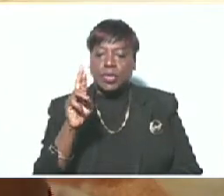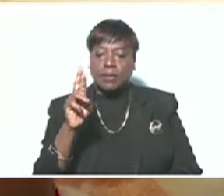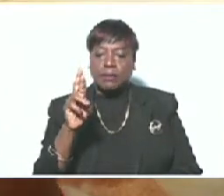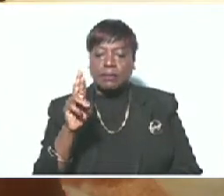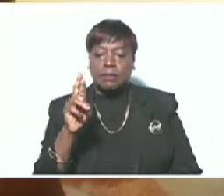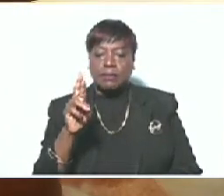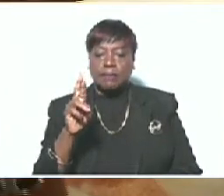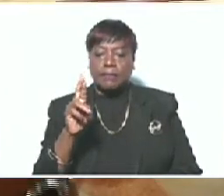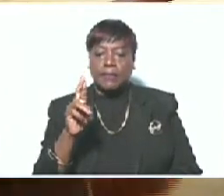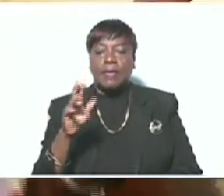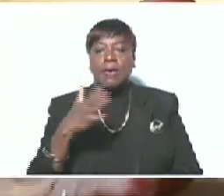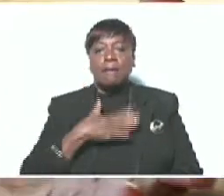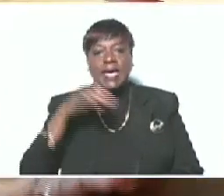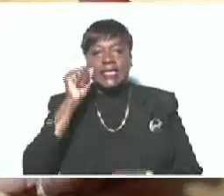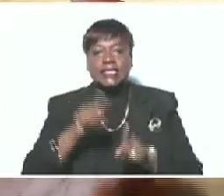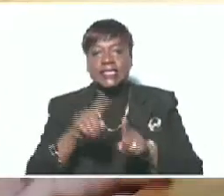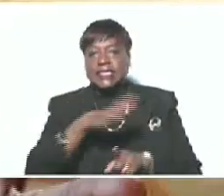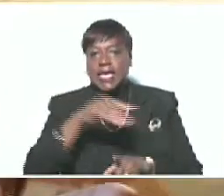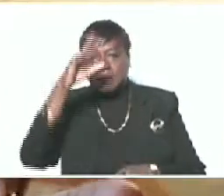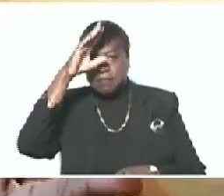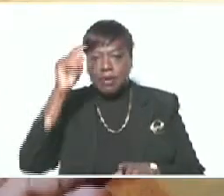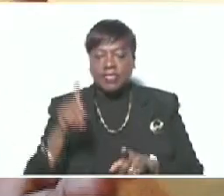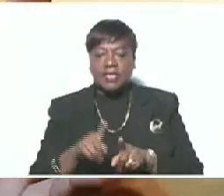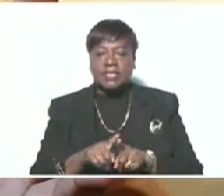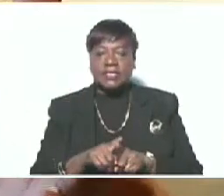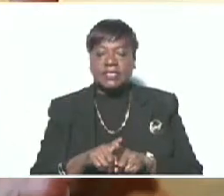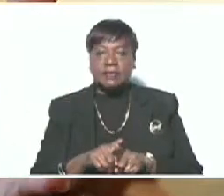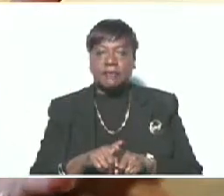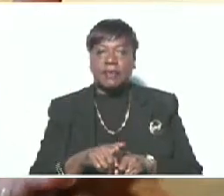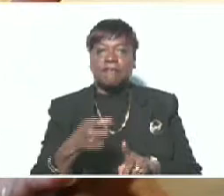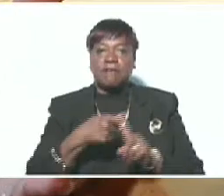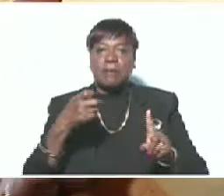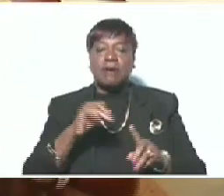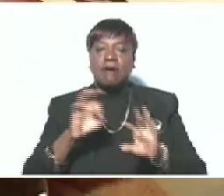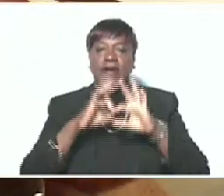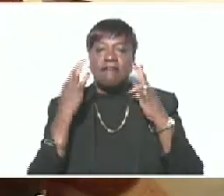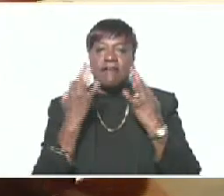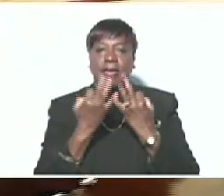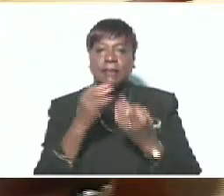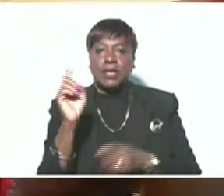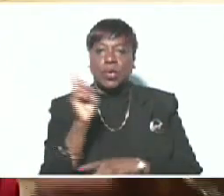brothers, well, unfortunately, we are from a family where